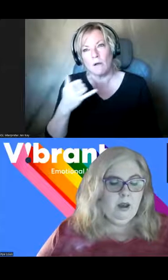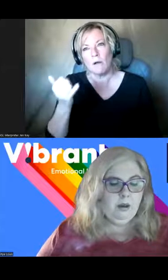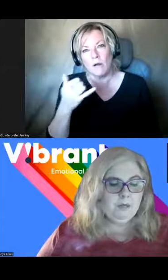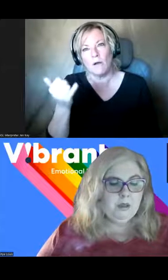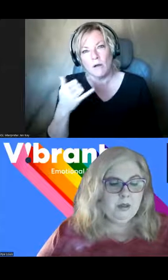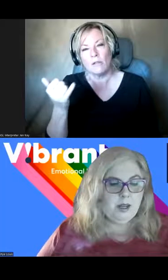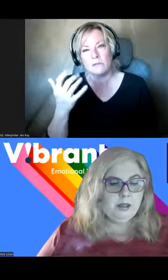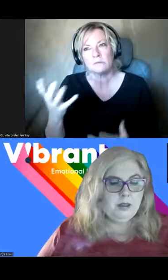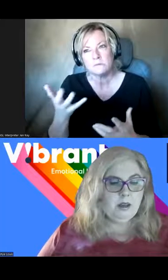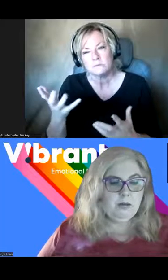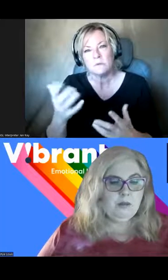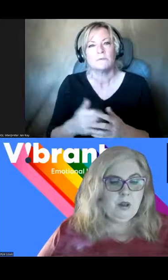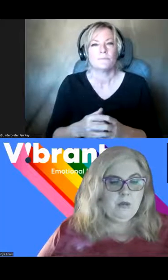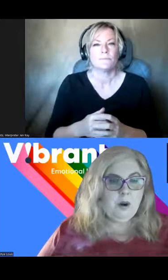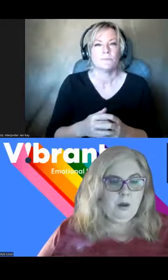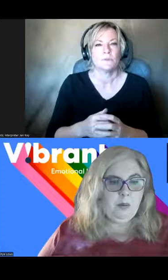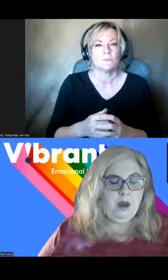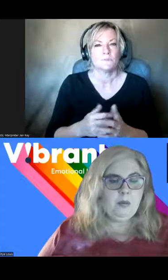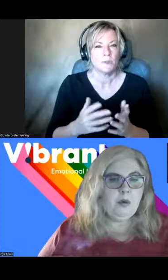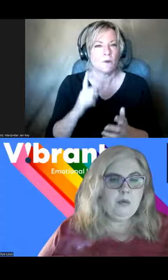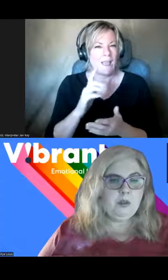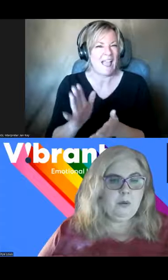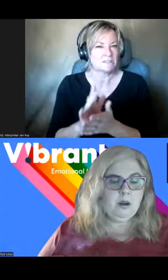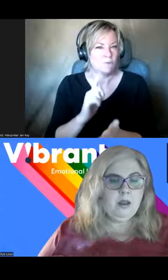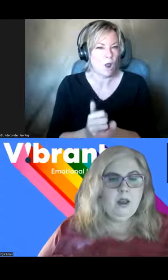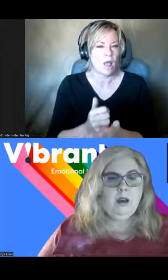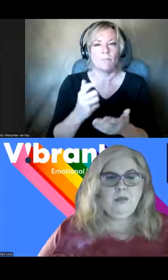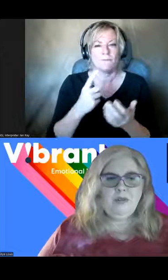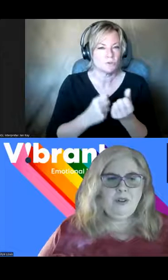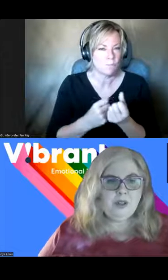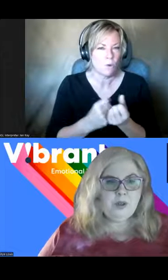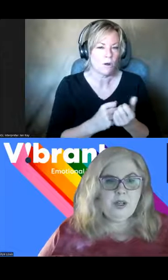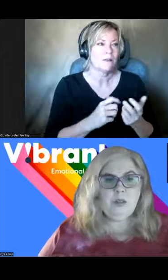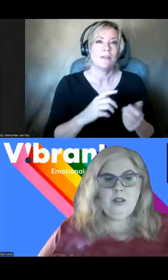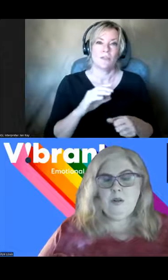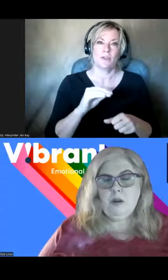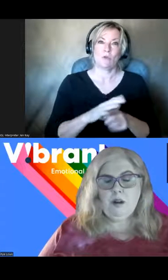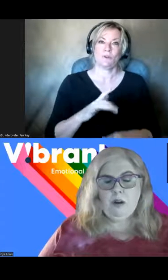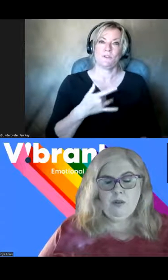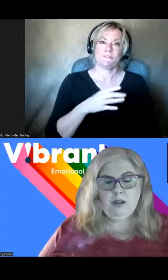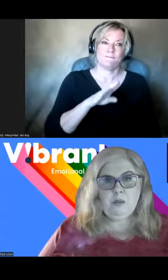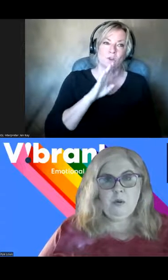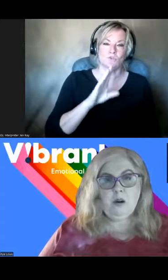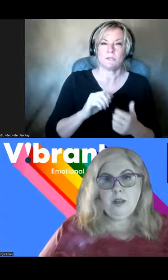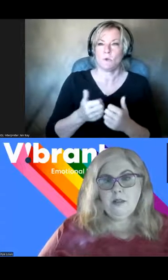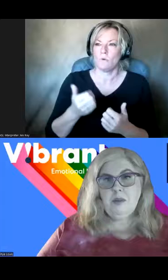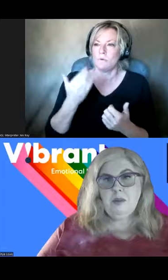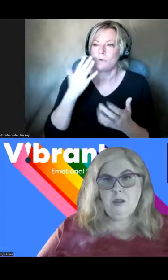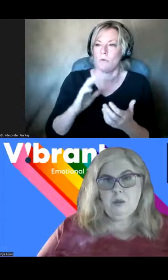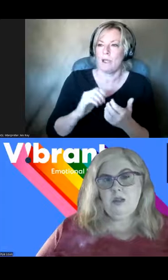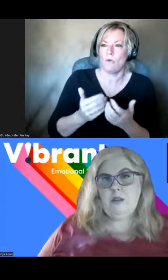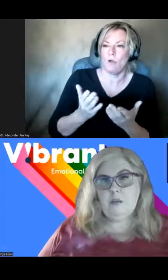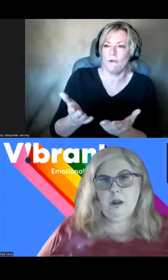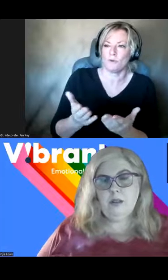frequently contact for help or for support when they feel frustrated, when they don't know how to offer that support.